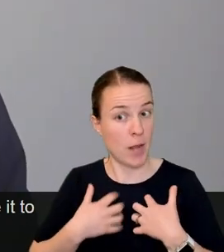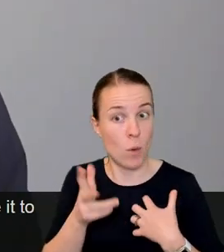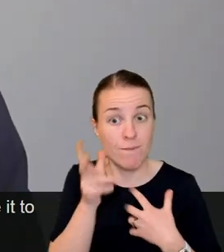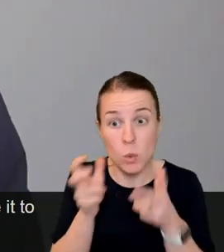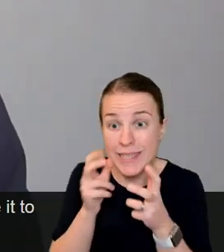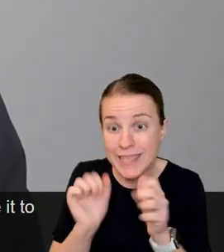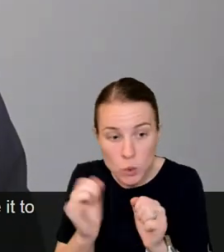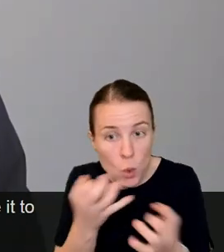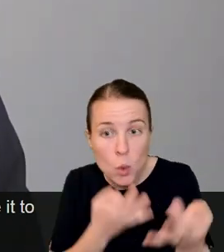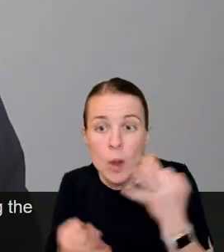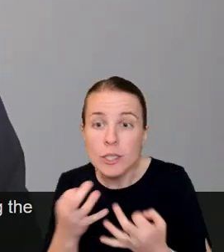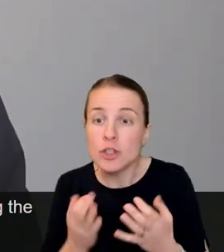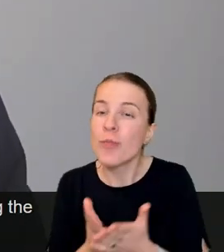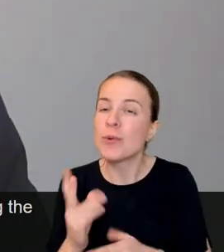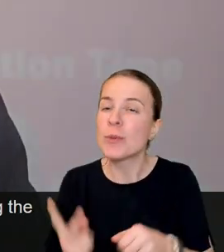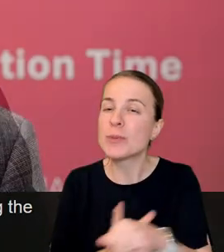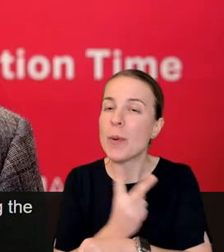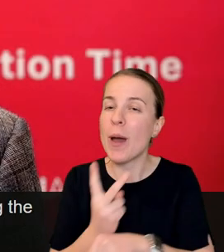2 hours.